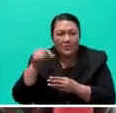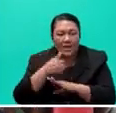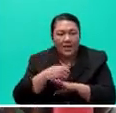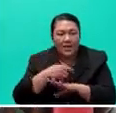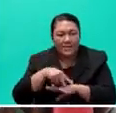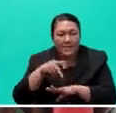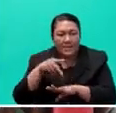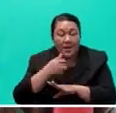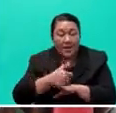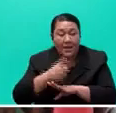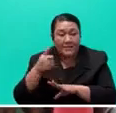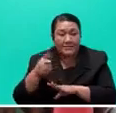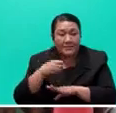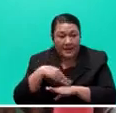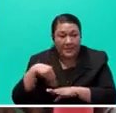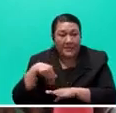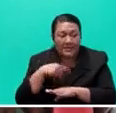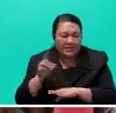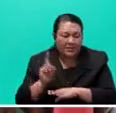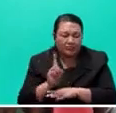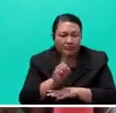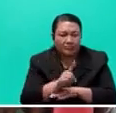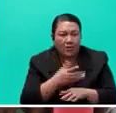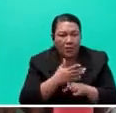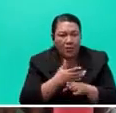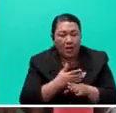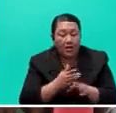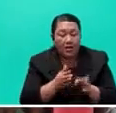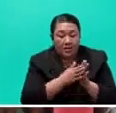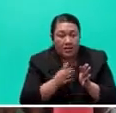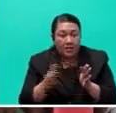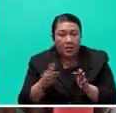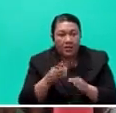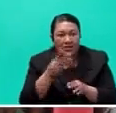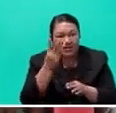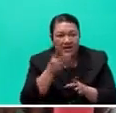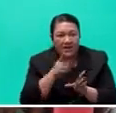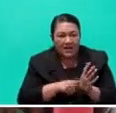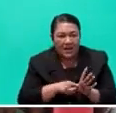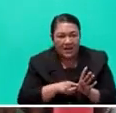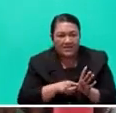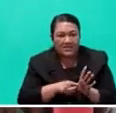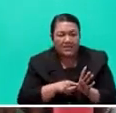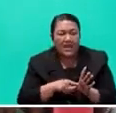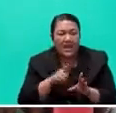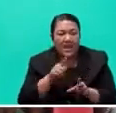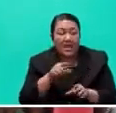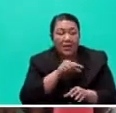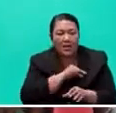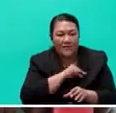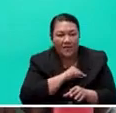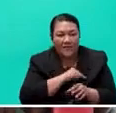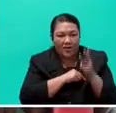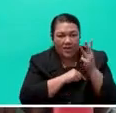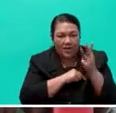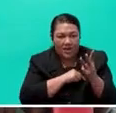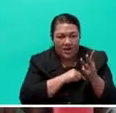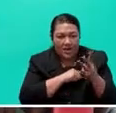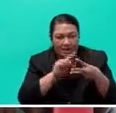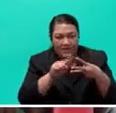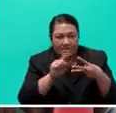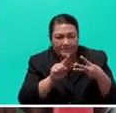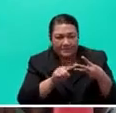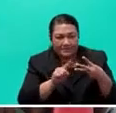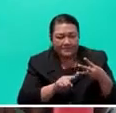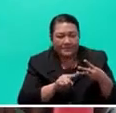members appointed by the minister may hold office for a term of 3 years and are eligible for reappointment. The council may invite a